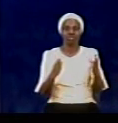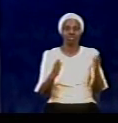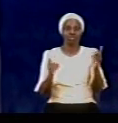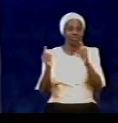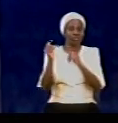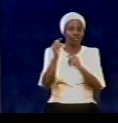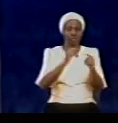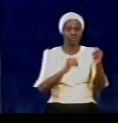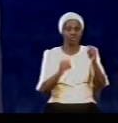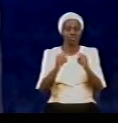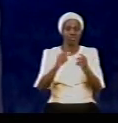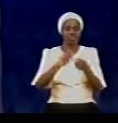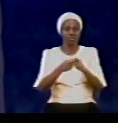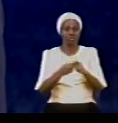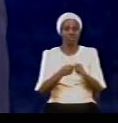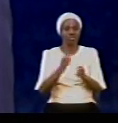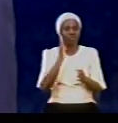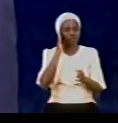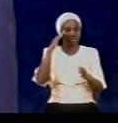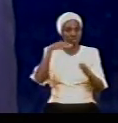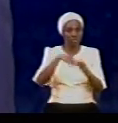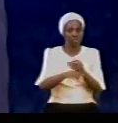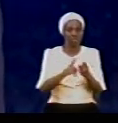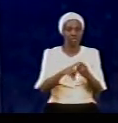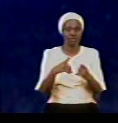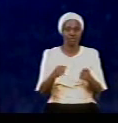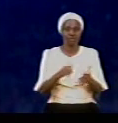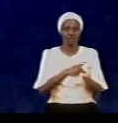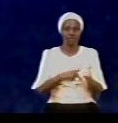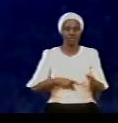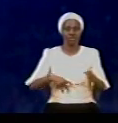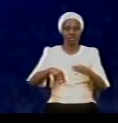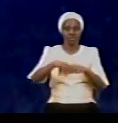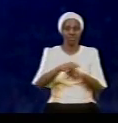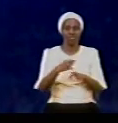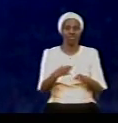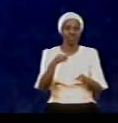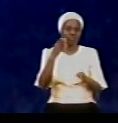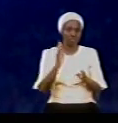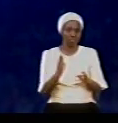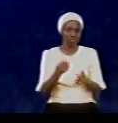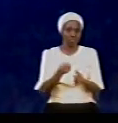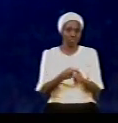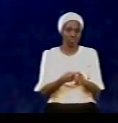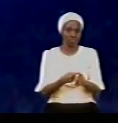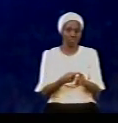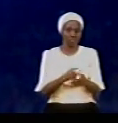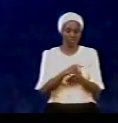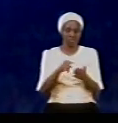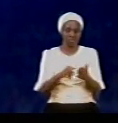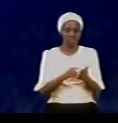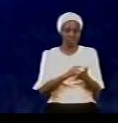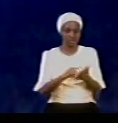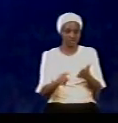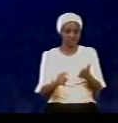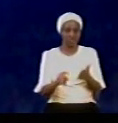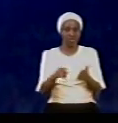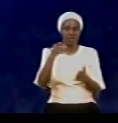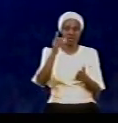this passage, God is exhorting all believers passing